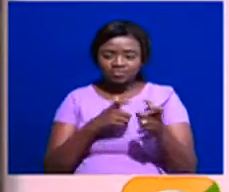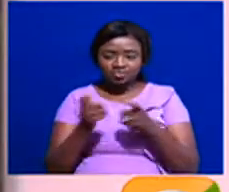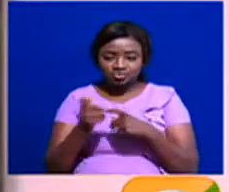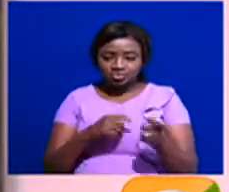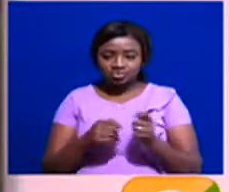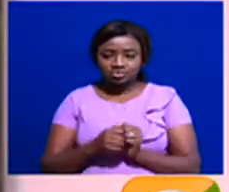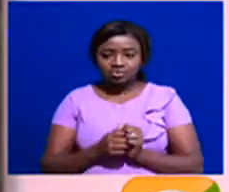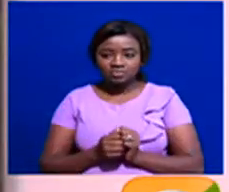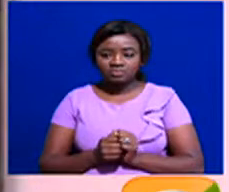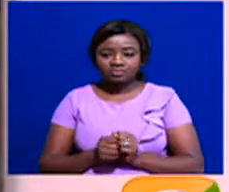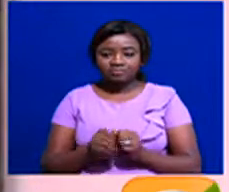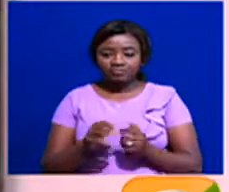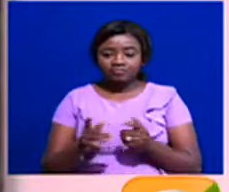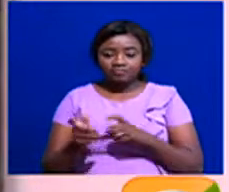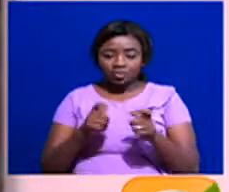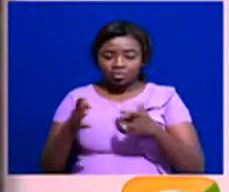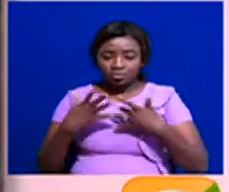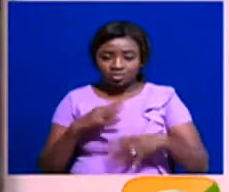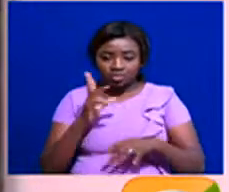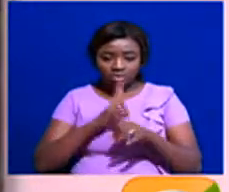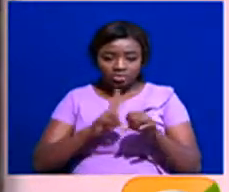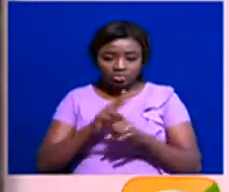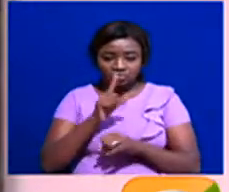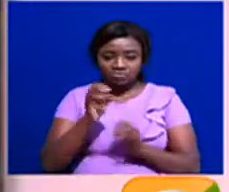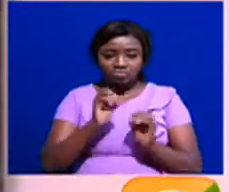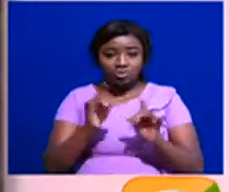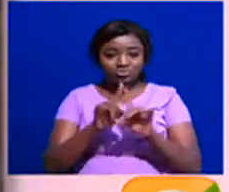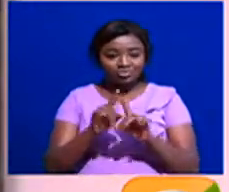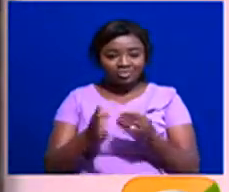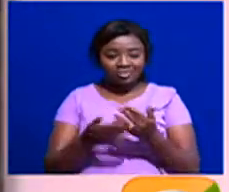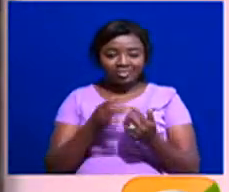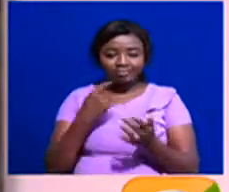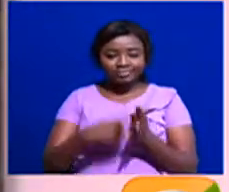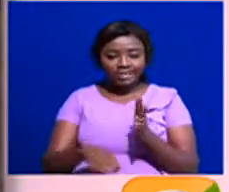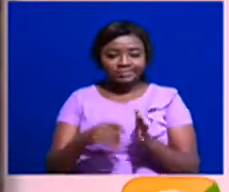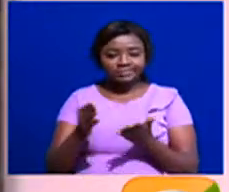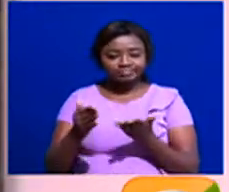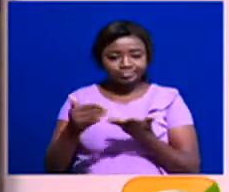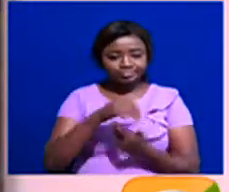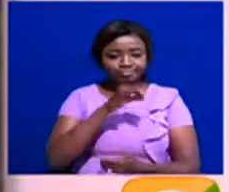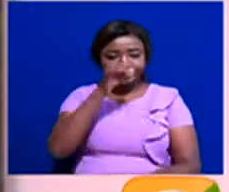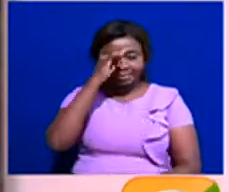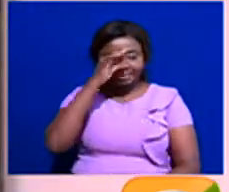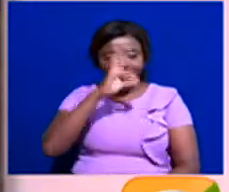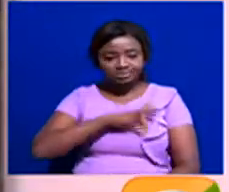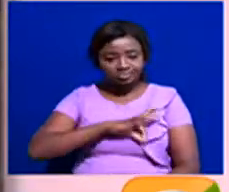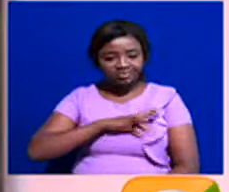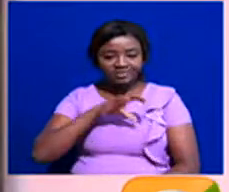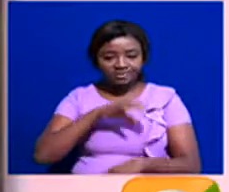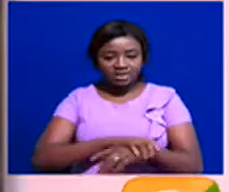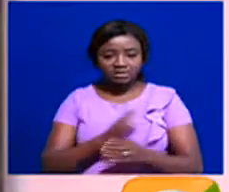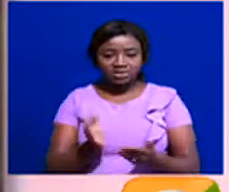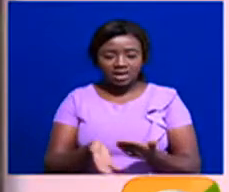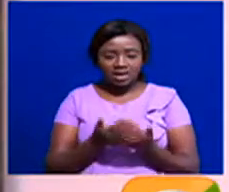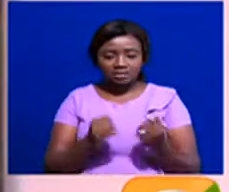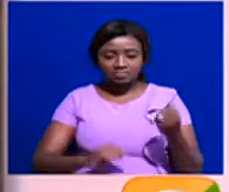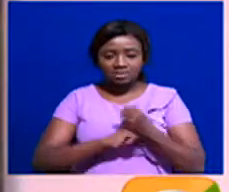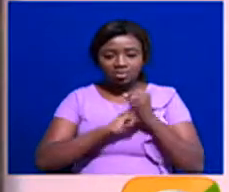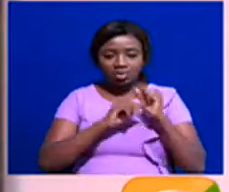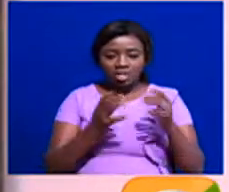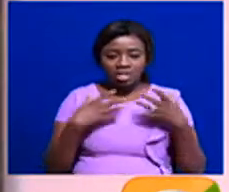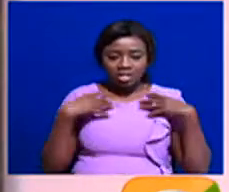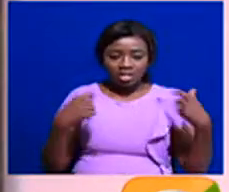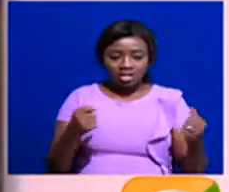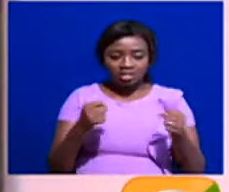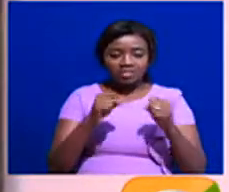besides reducing tobacco consumption, it can reap more revenues for the government, which can be used to improve health and social well-being of